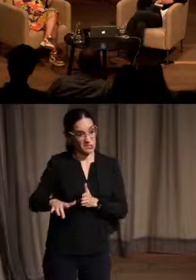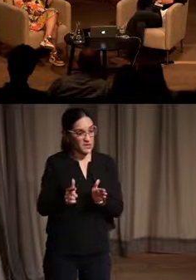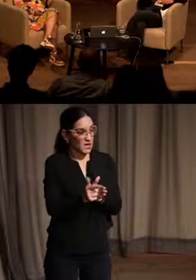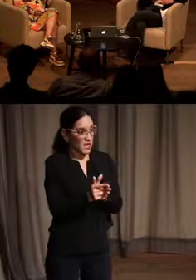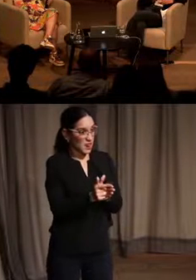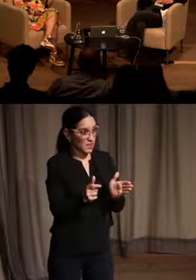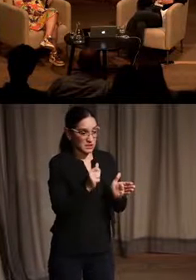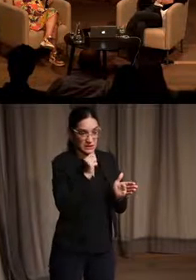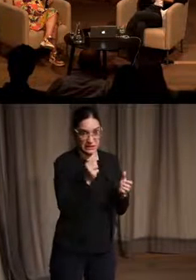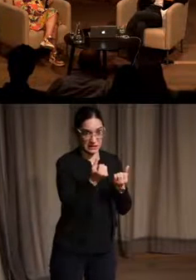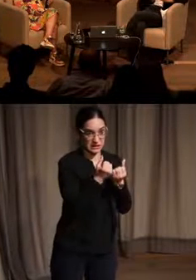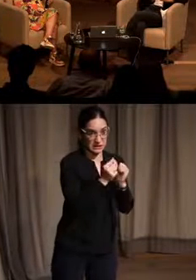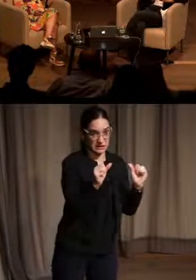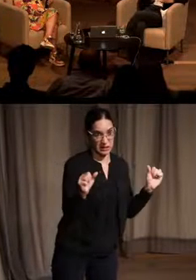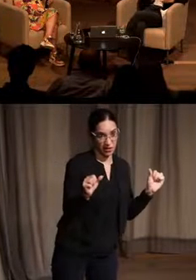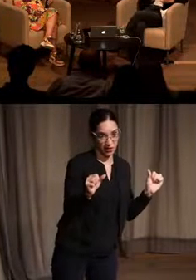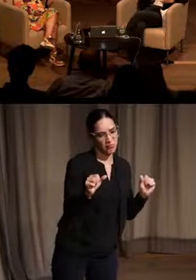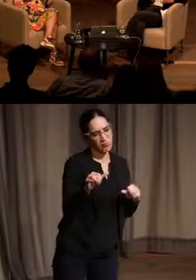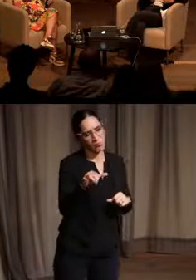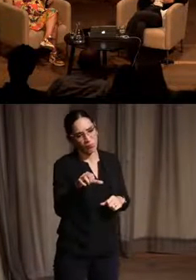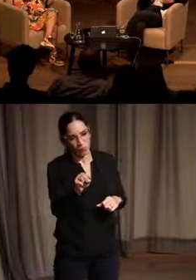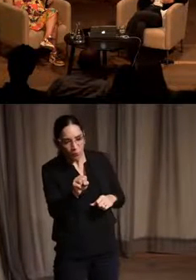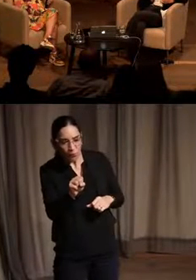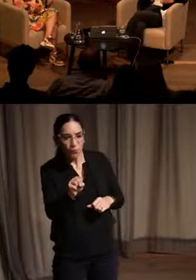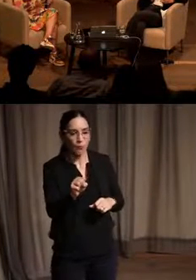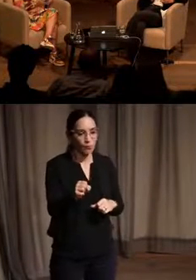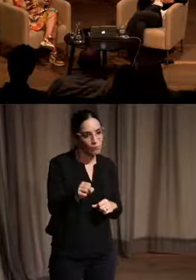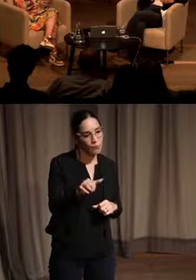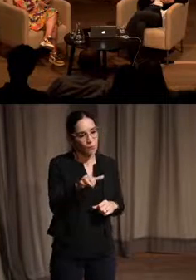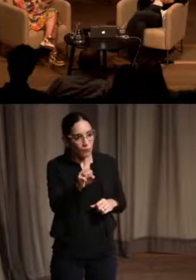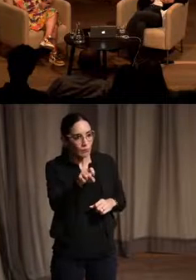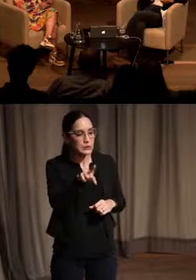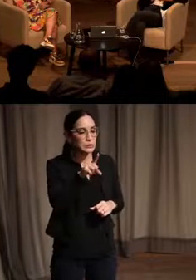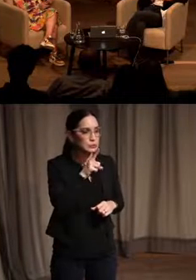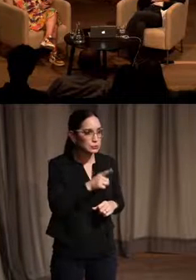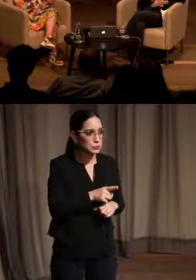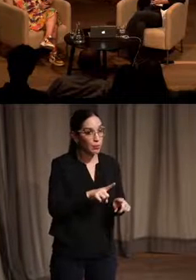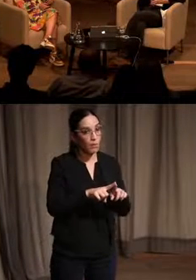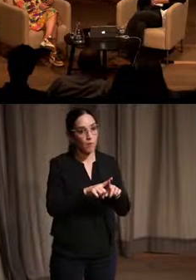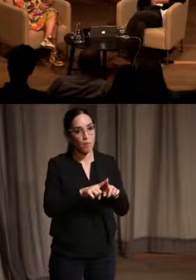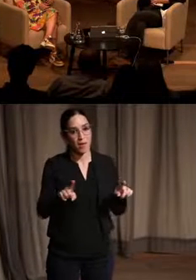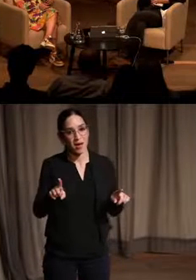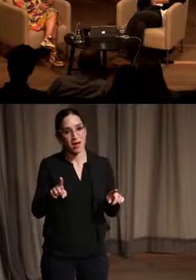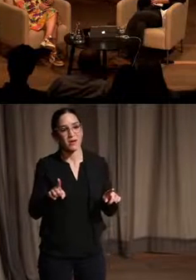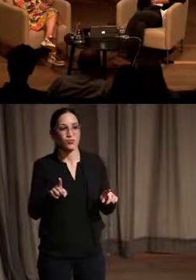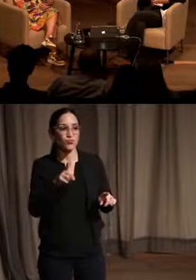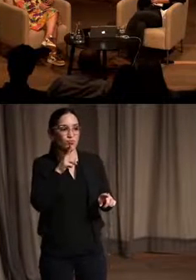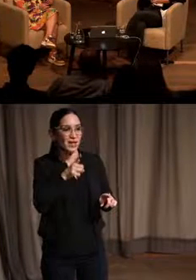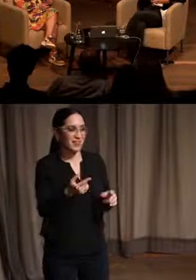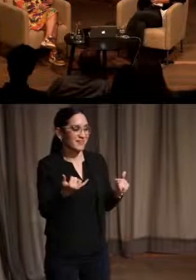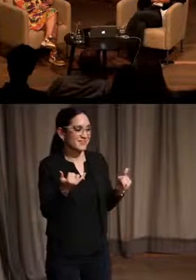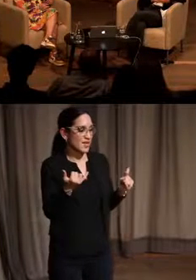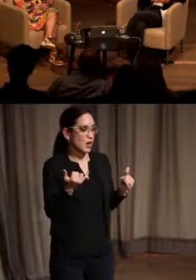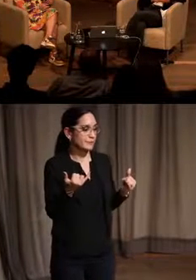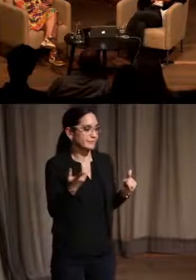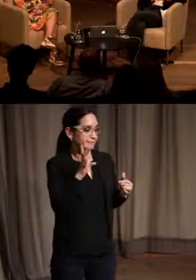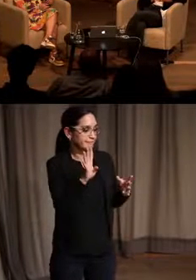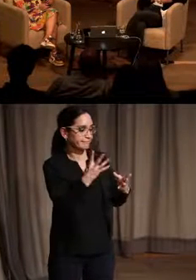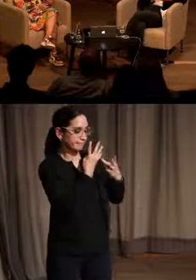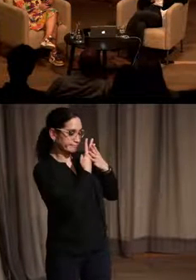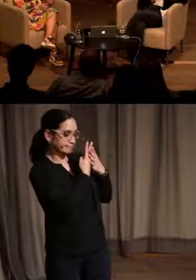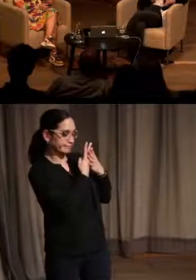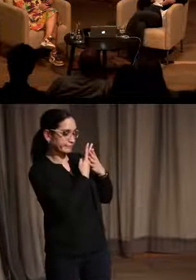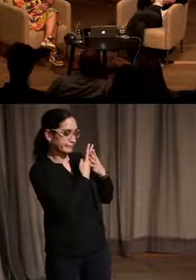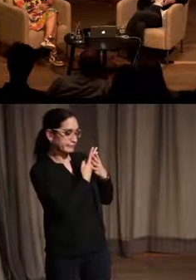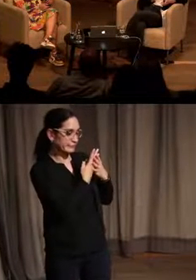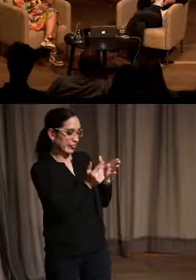it unsafe, that's sort of true nowadays. Really what it does is it criminalizes it, like you said. And then it